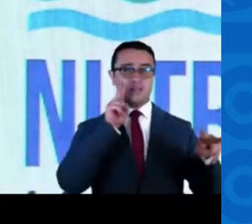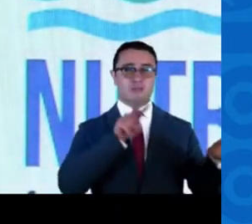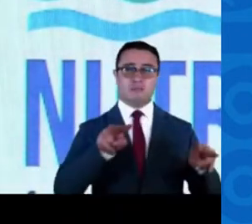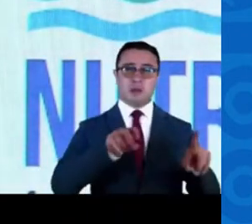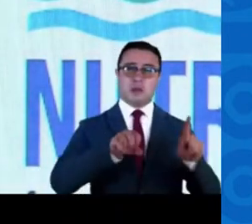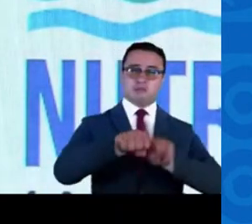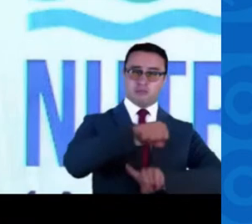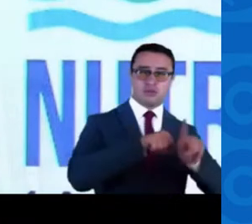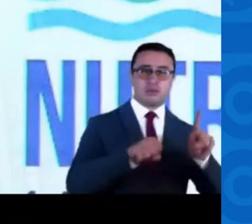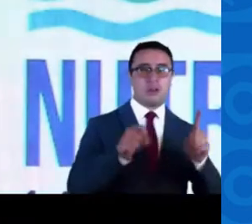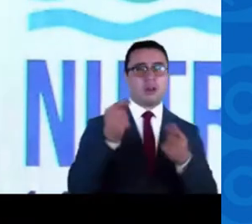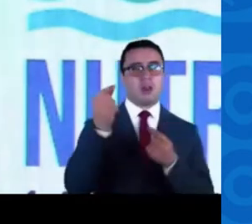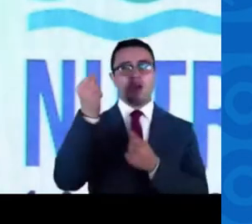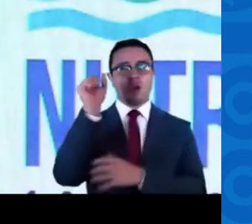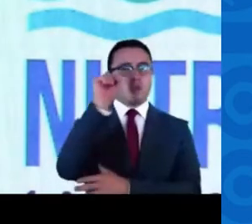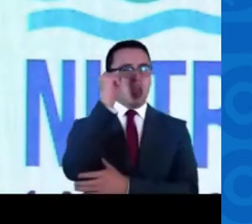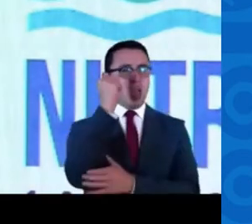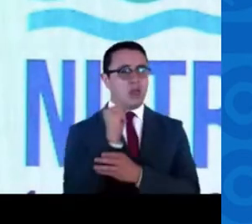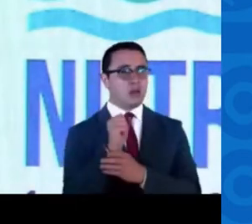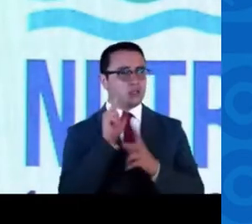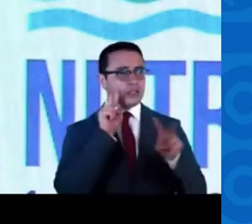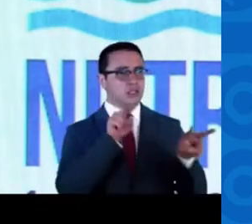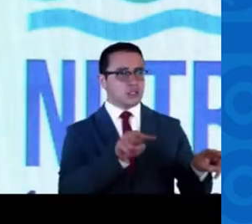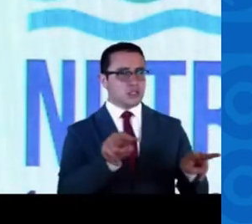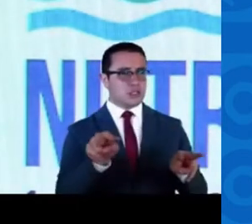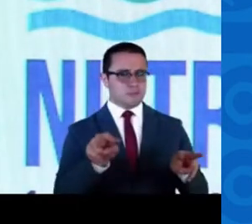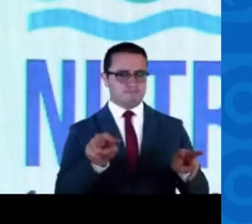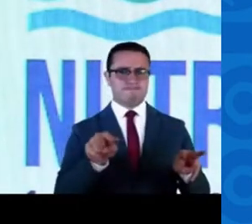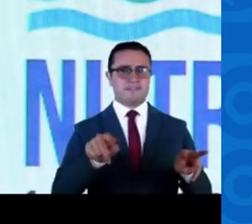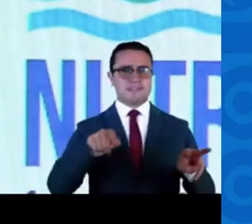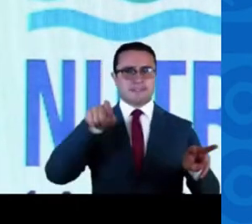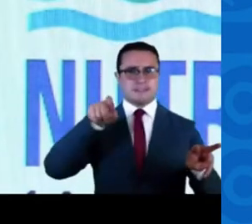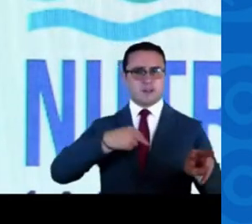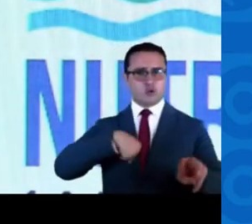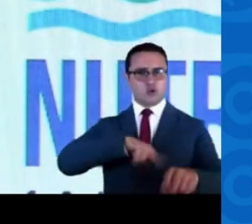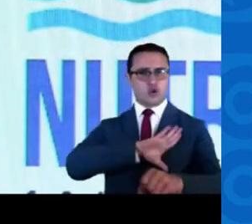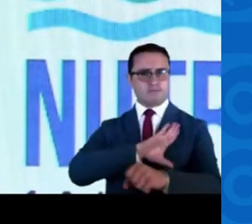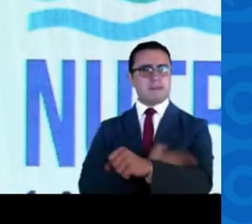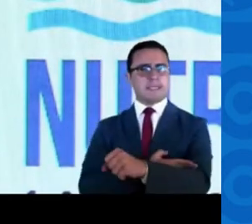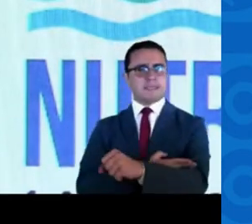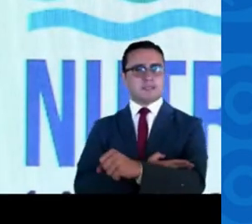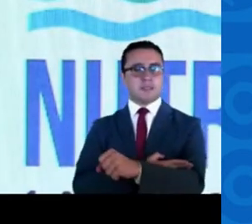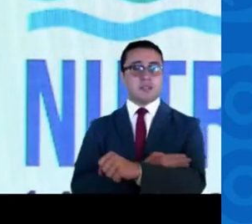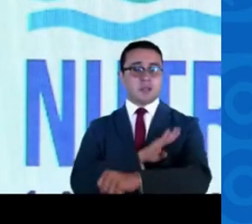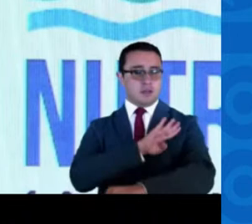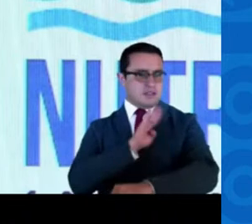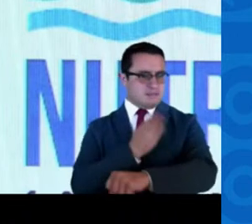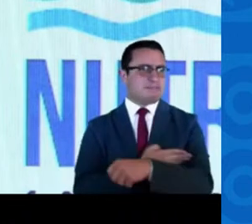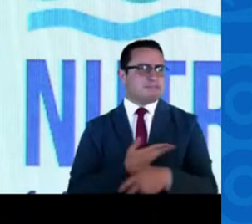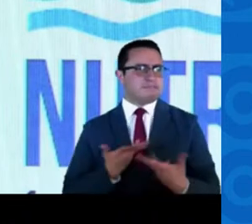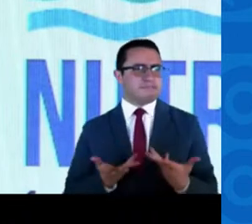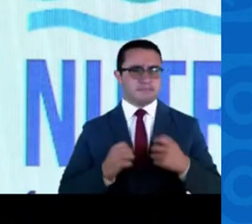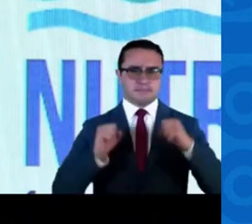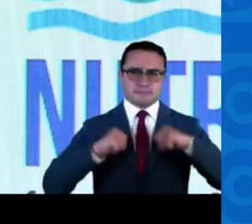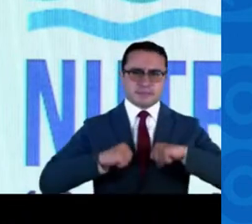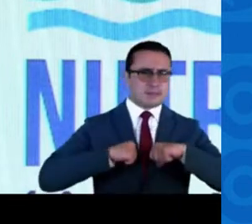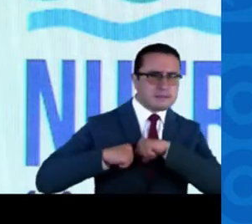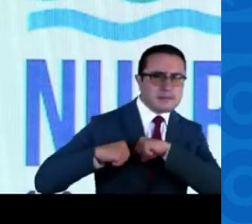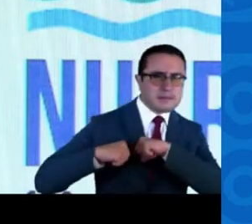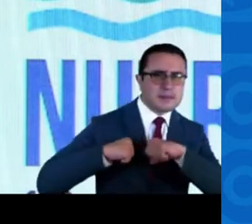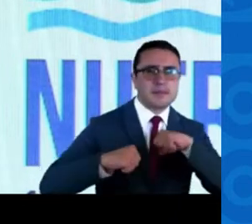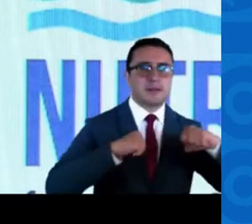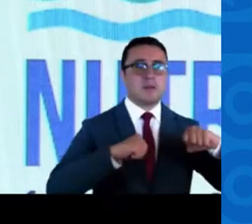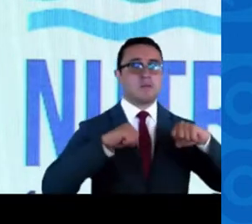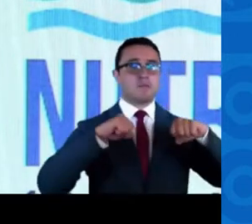social and economic situation that we face today is the is the capacity, as mentioned by